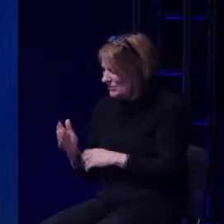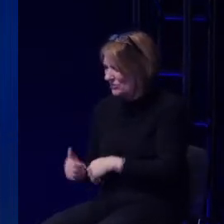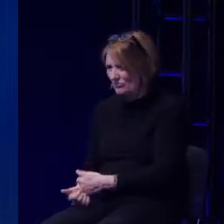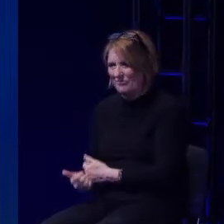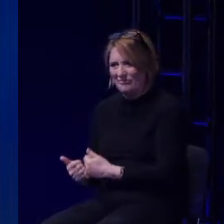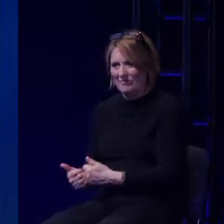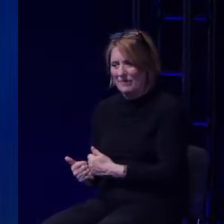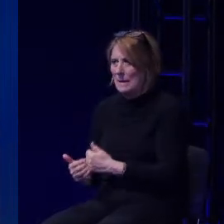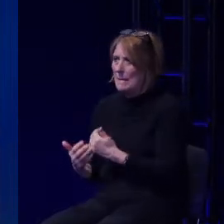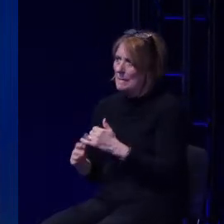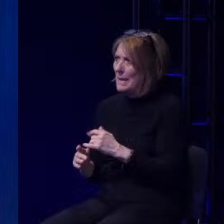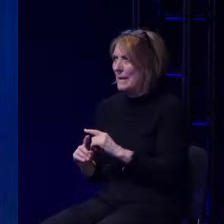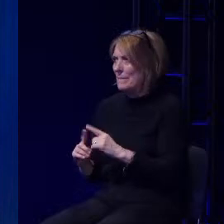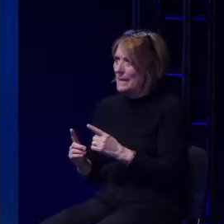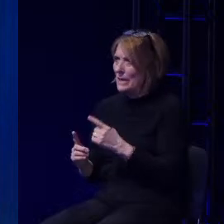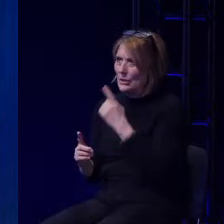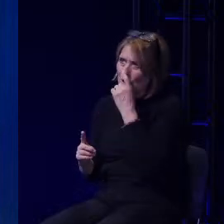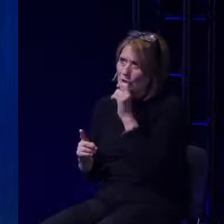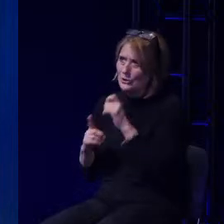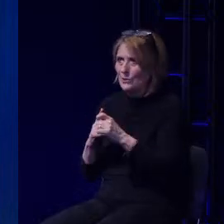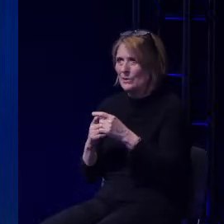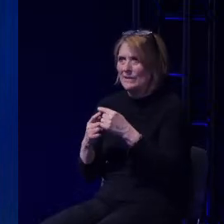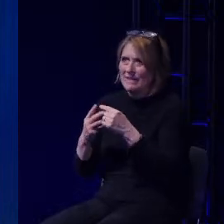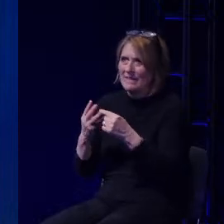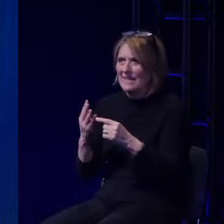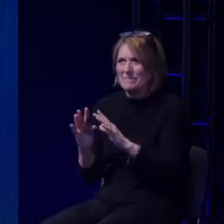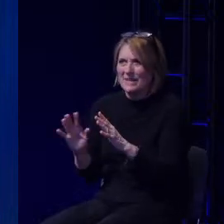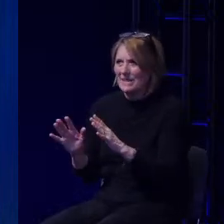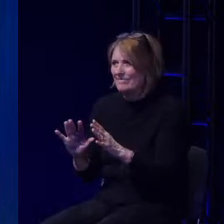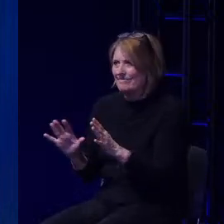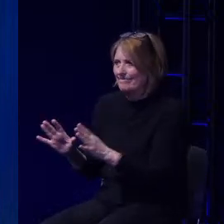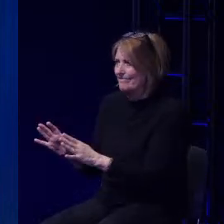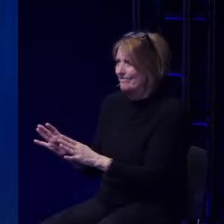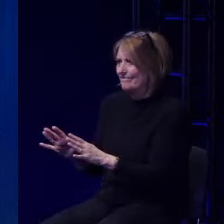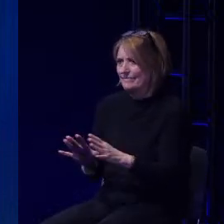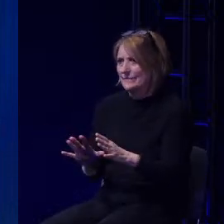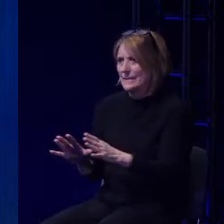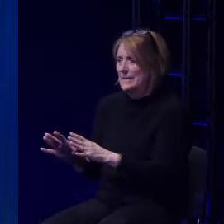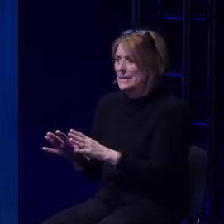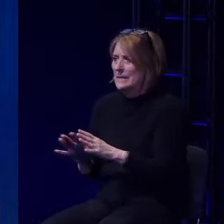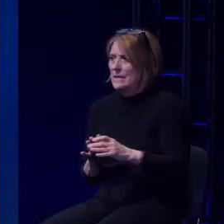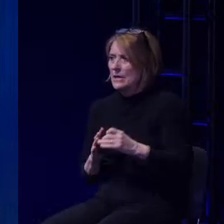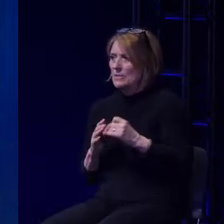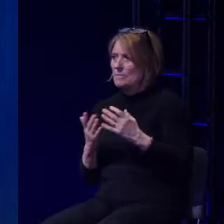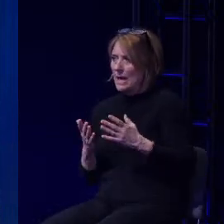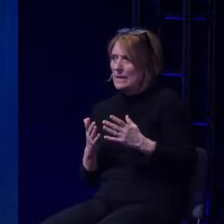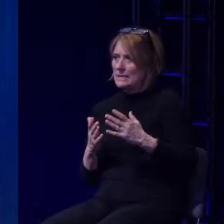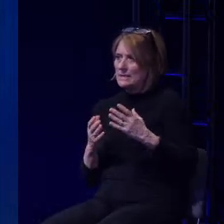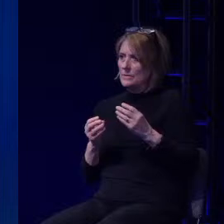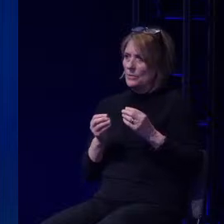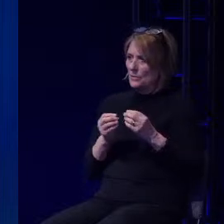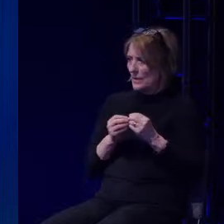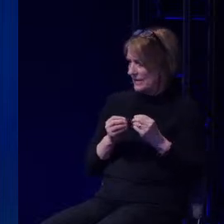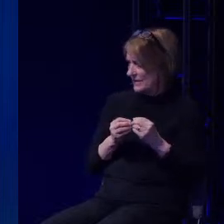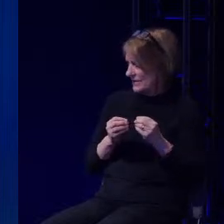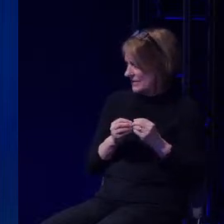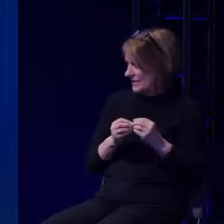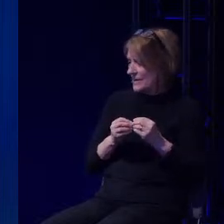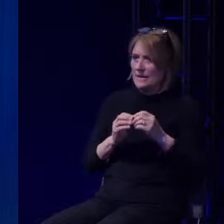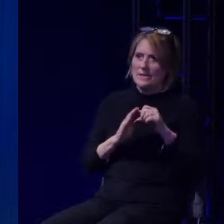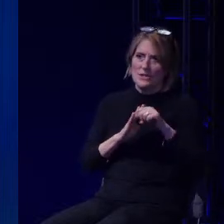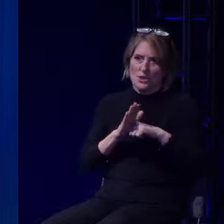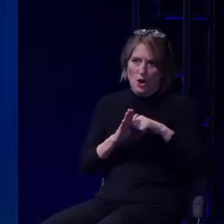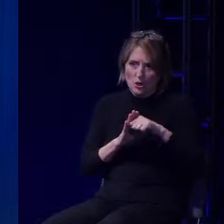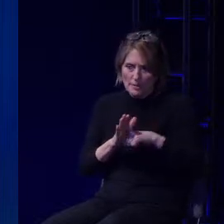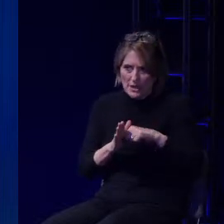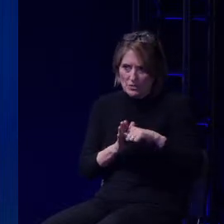maybe I'll have the opportunity to do X, Y, and Z, so I should do it. But with the documentary projects that I was, fortunate enough to be